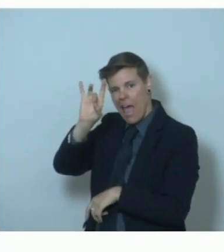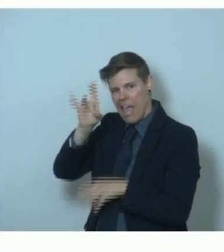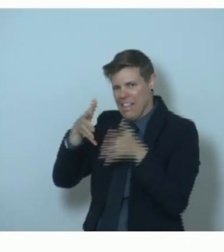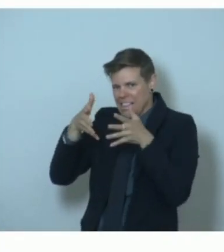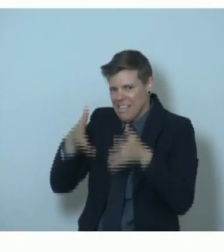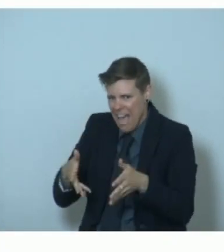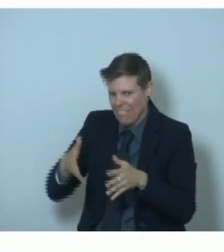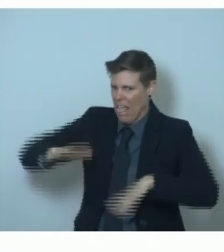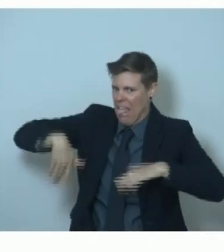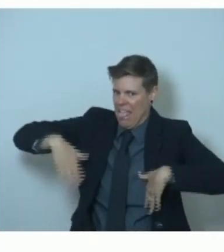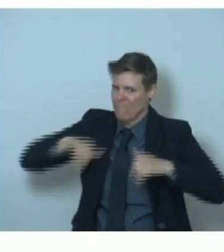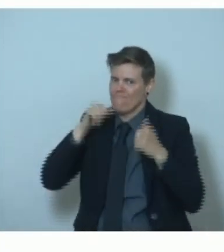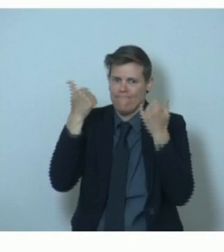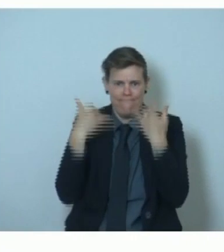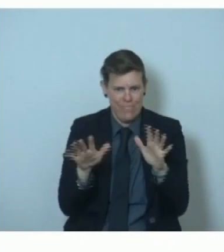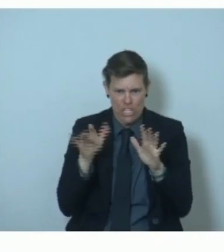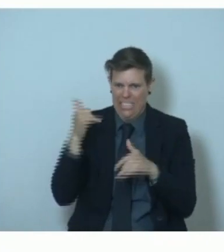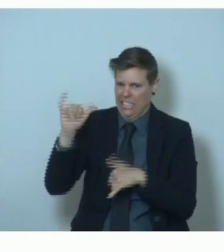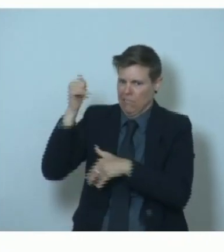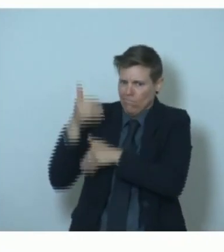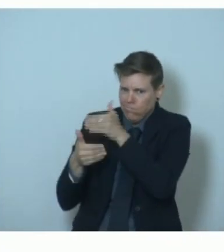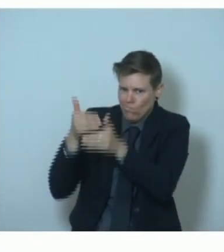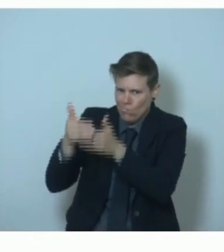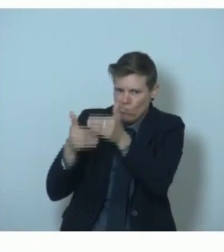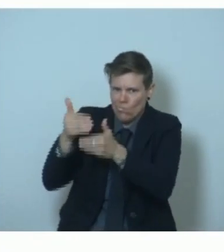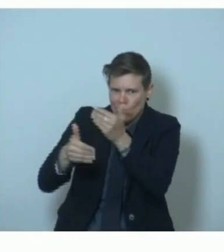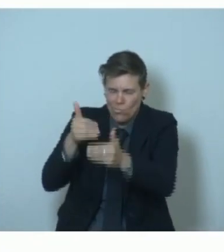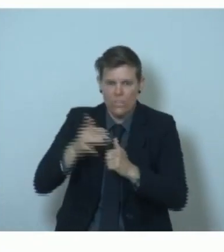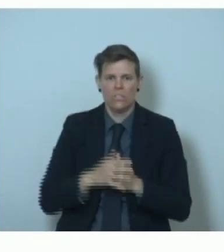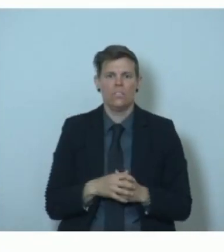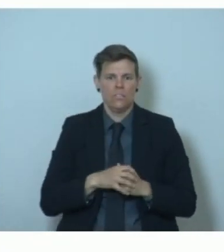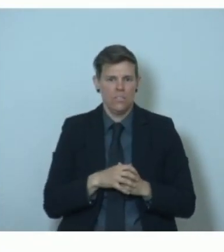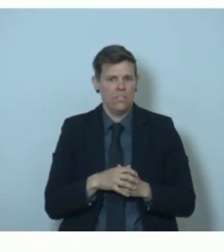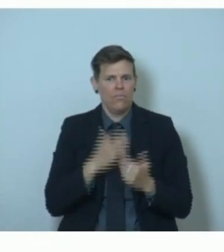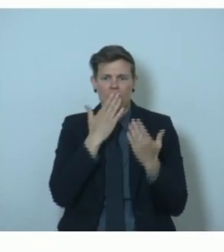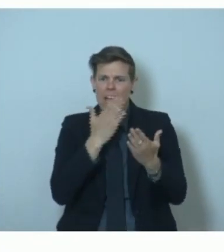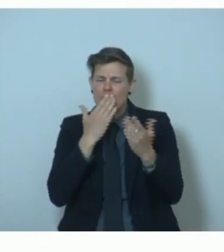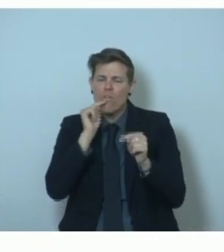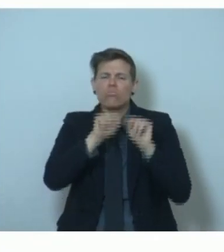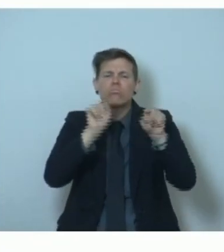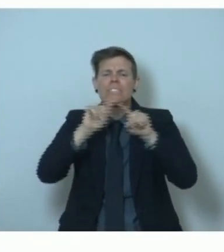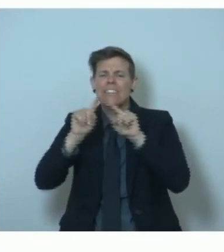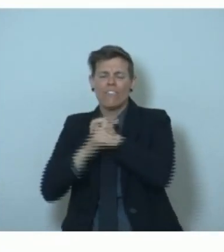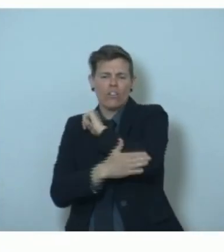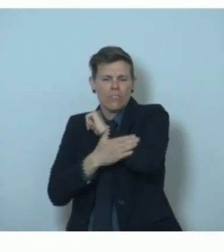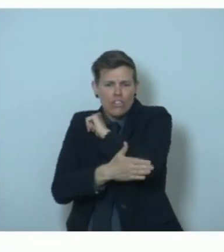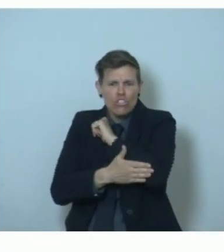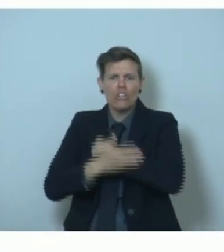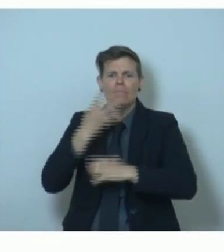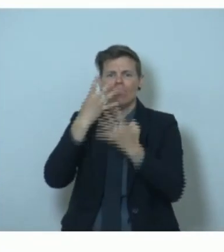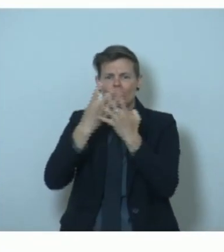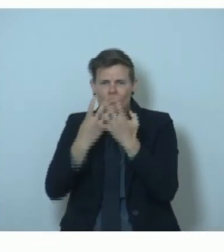of Counties and the county managers who assisted the Department of Health in accomplishing that goal.